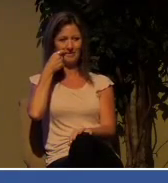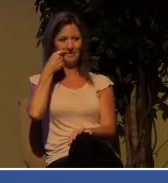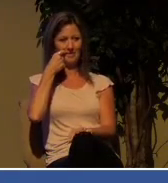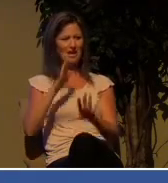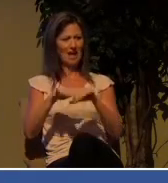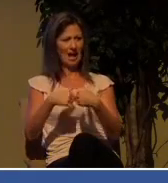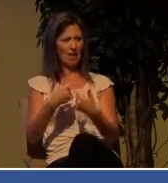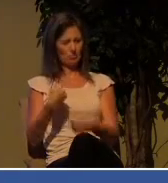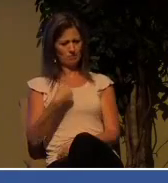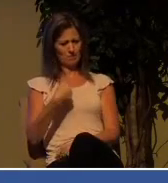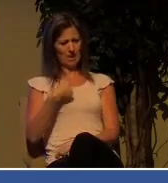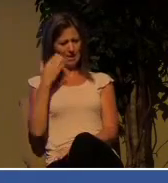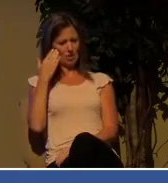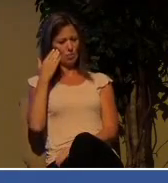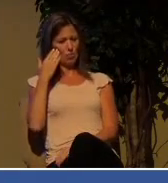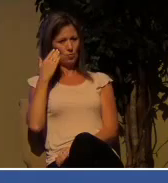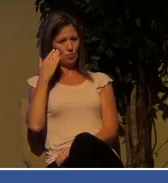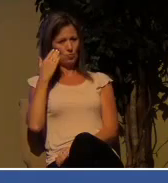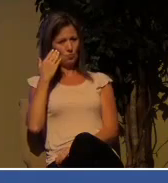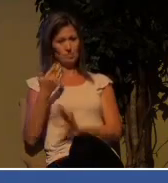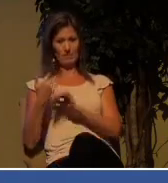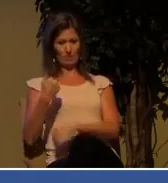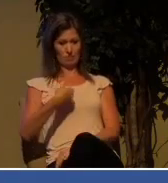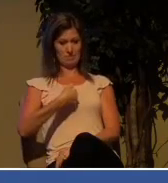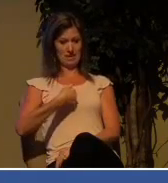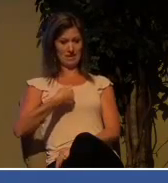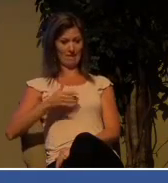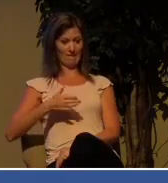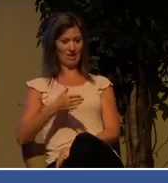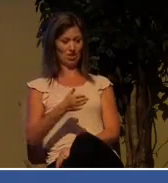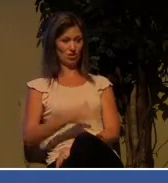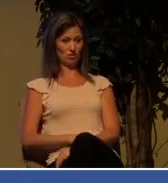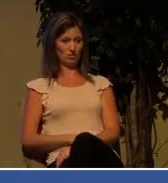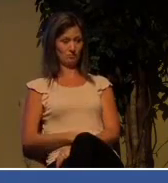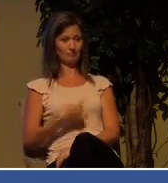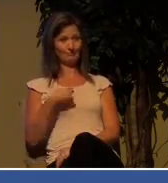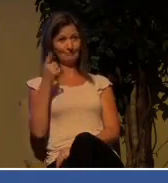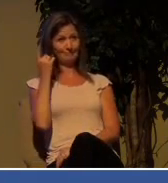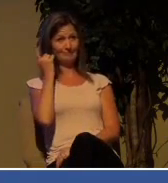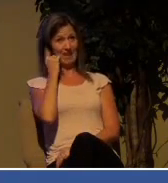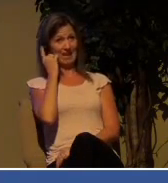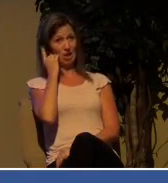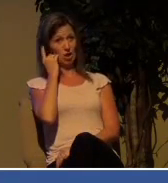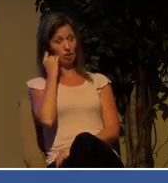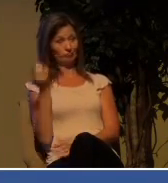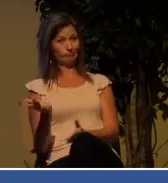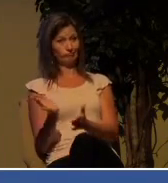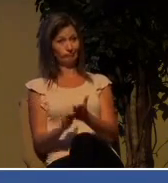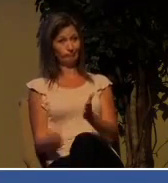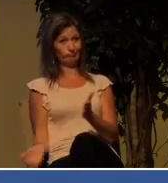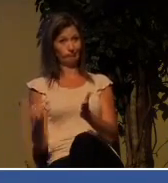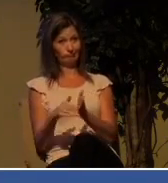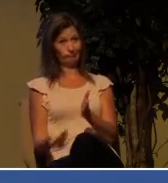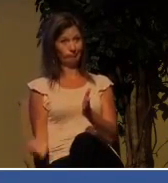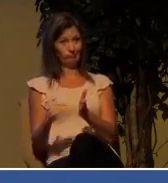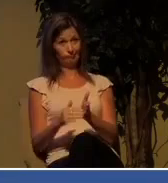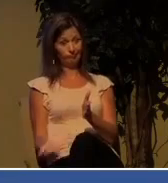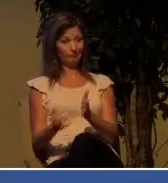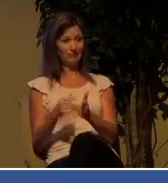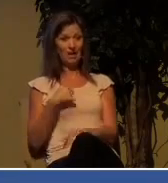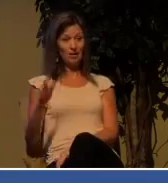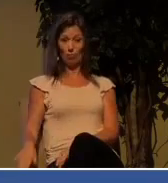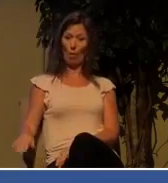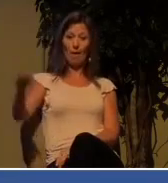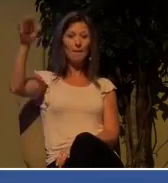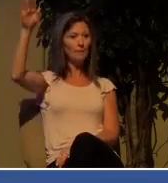I was once a fish. I'd heard the message many, many times. I'd gone to church from the time that I